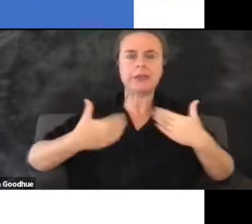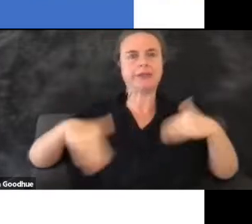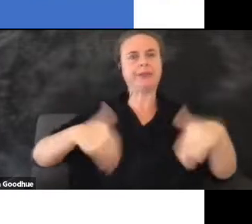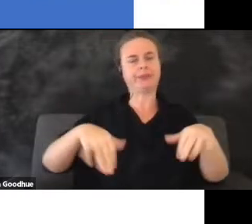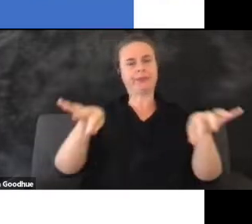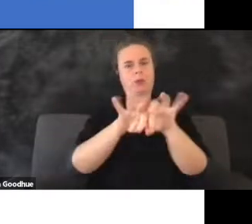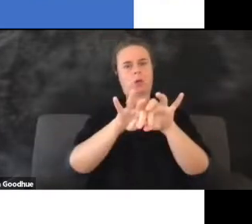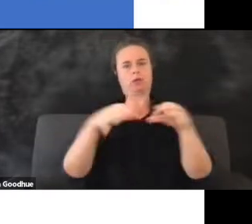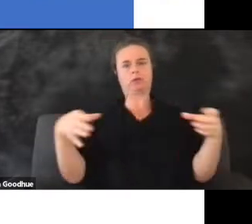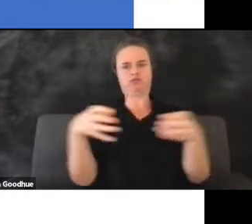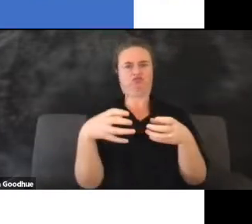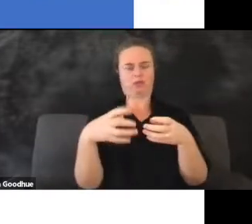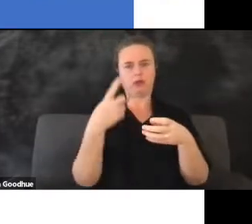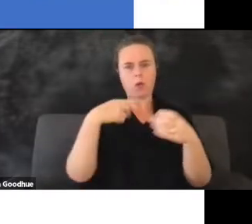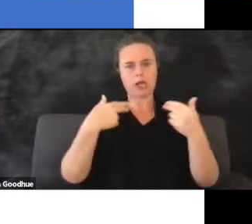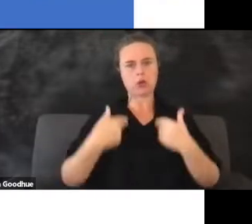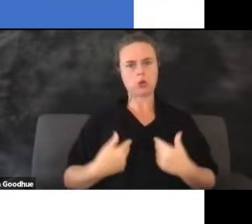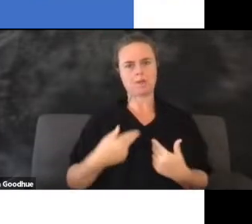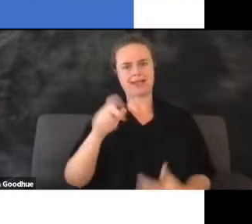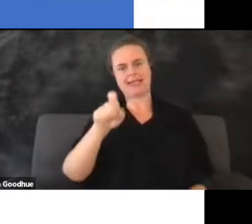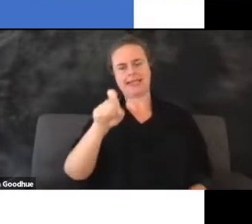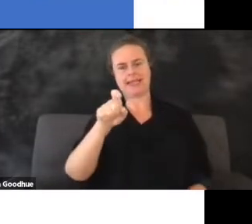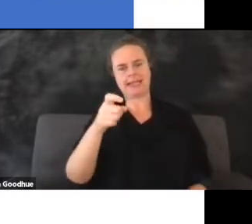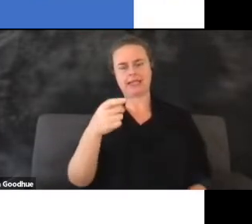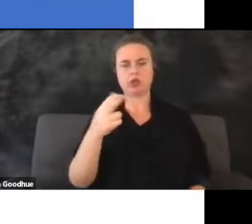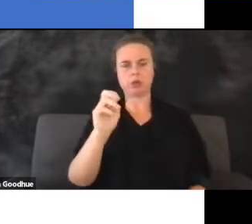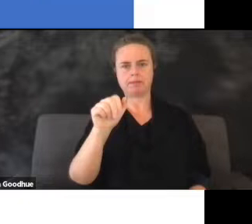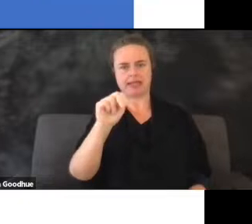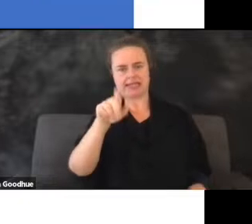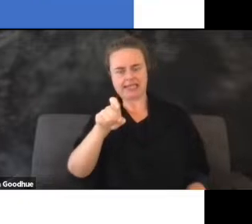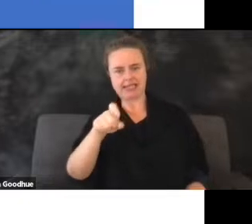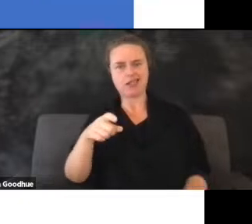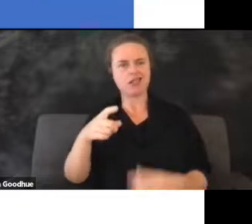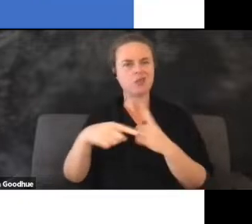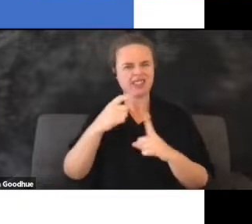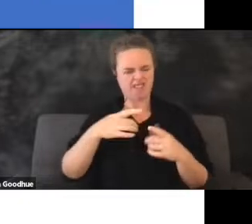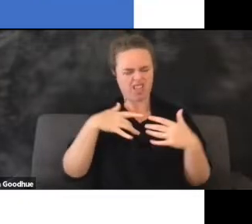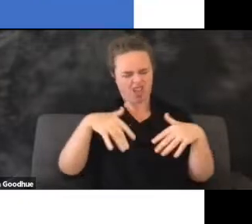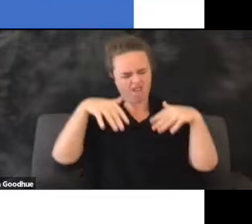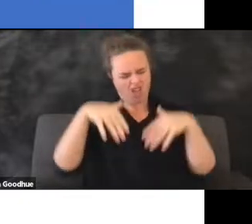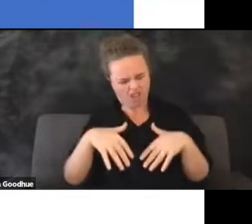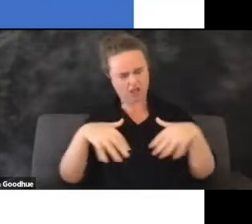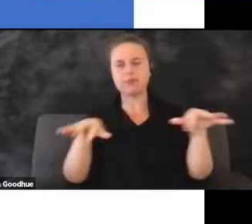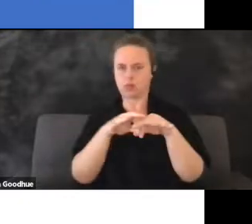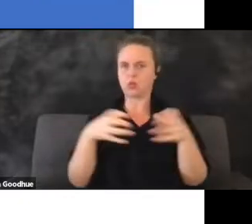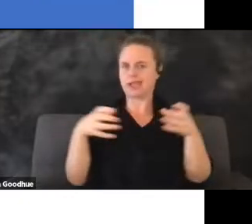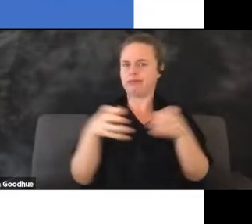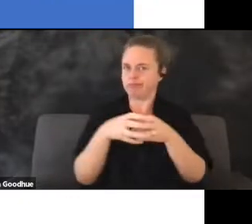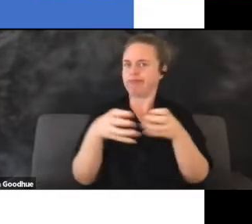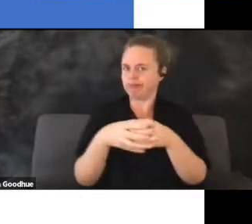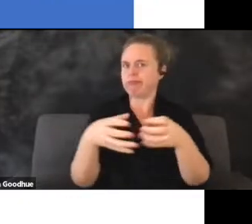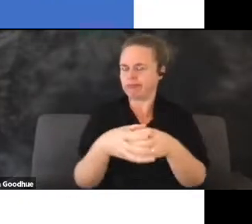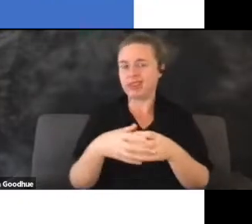our human need, but overcoming that feeling. And I can't think of a better way to do this. And unfortunately, this is